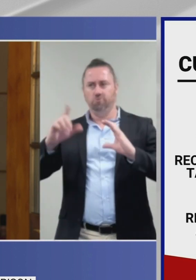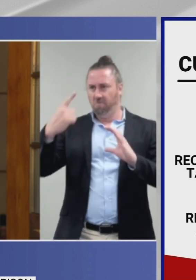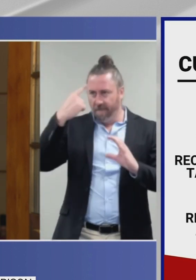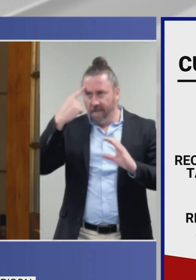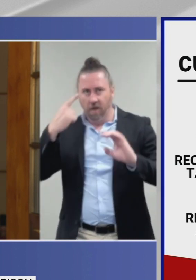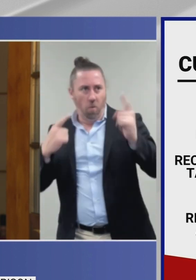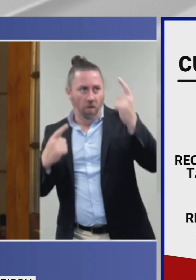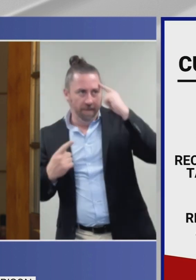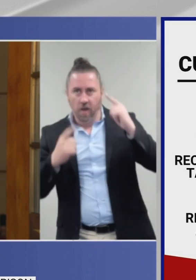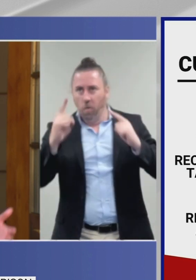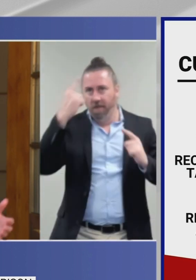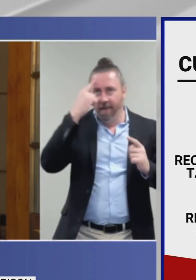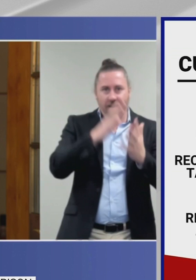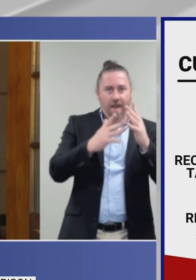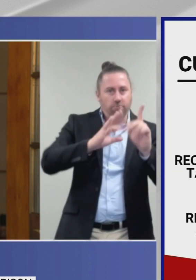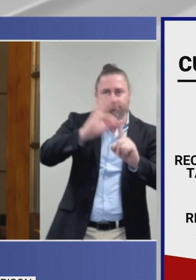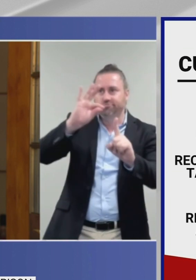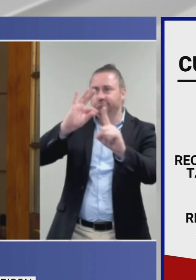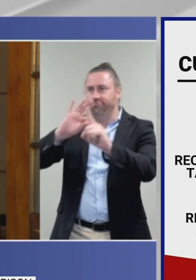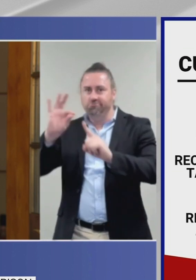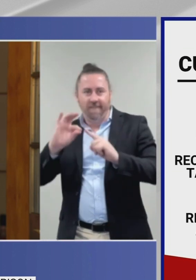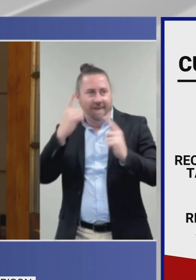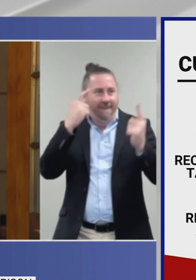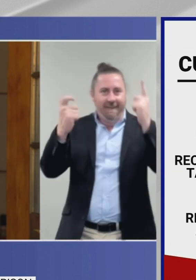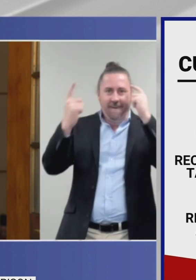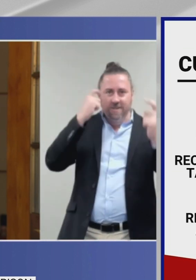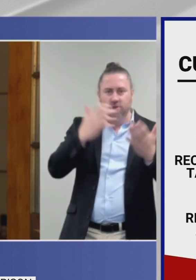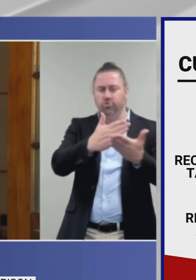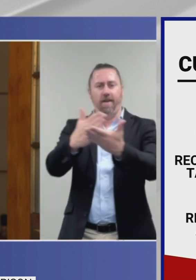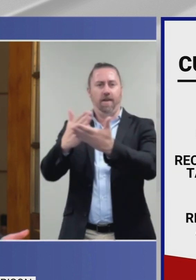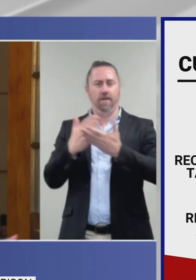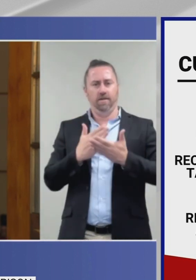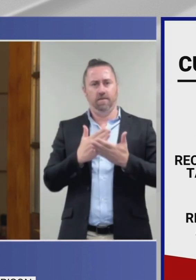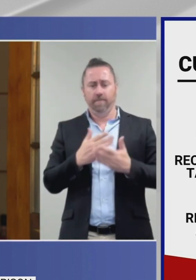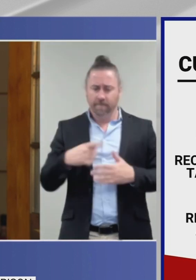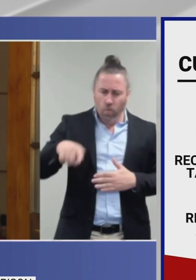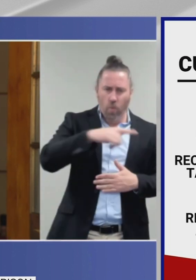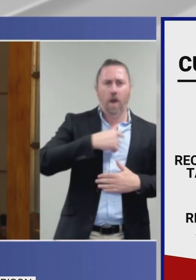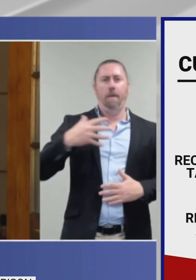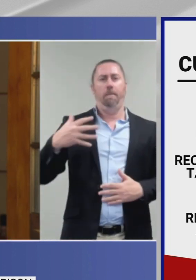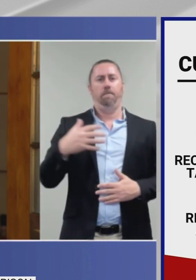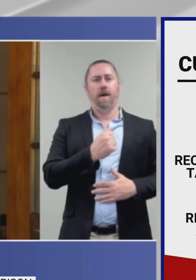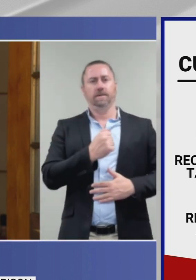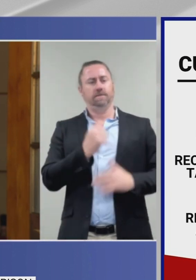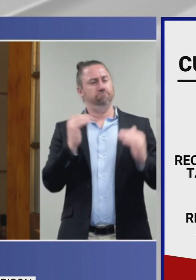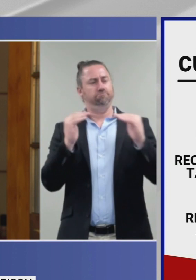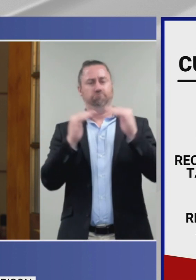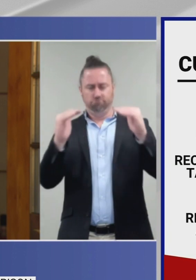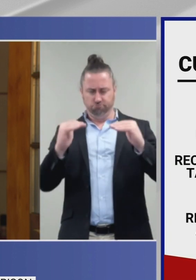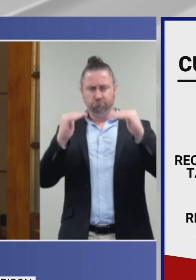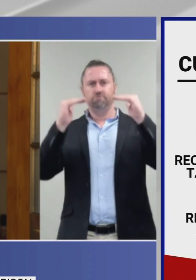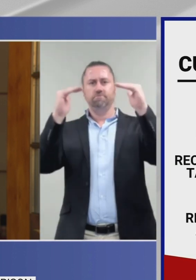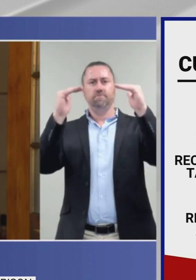Expect, of course, that we all perform to high standards. That's what we expect from all of our staff and everybody who works here,